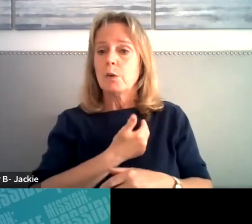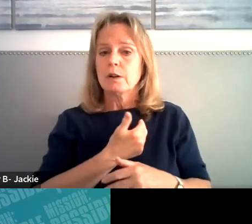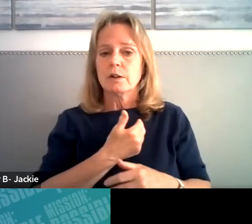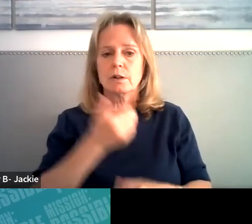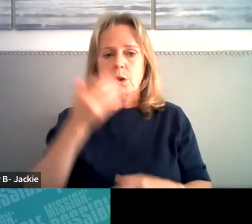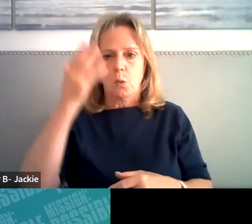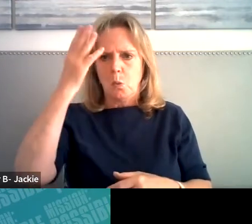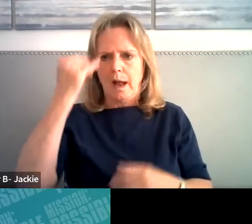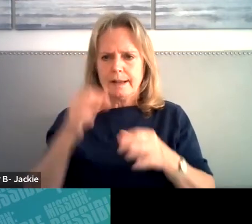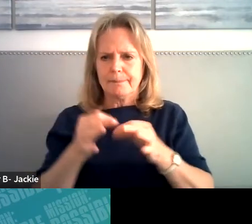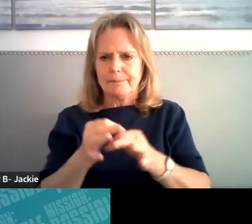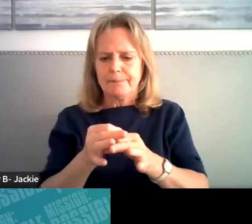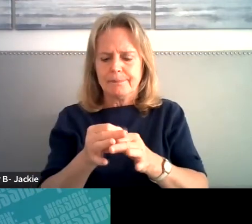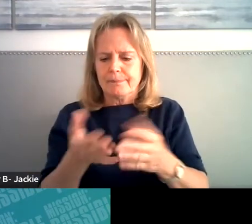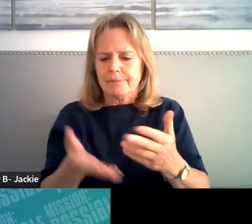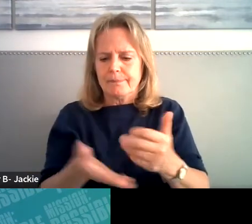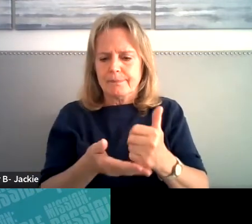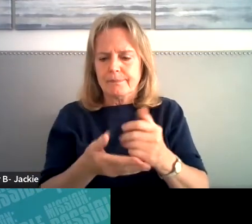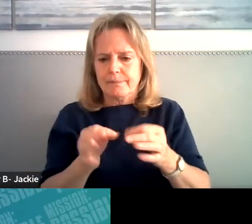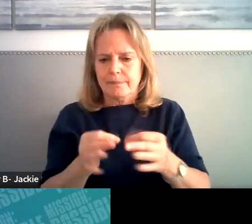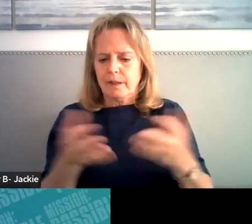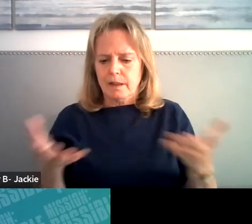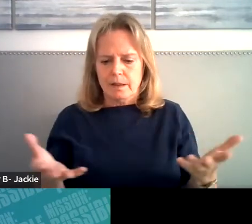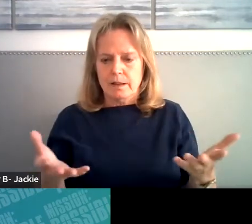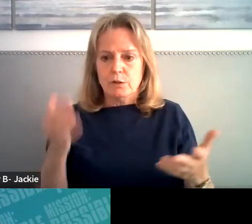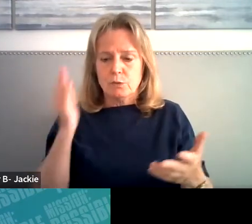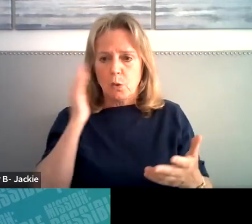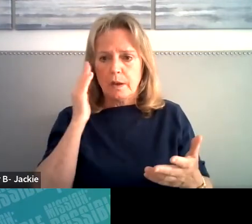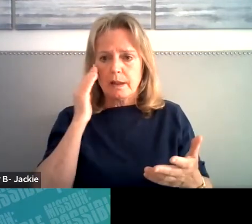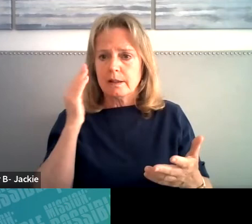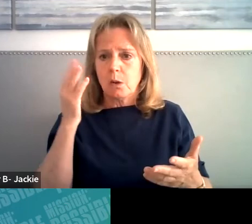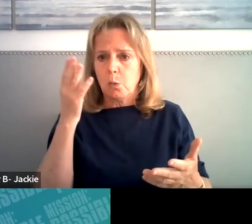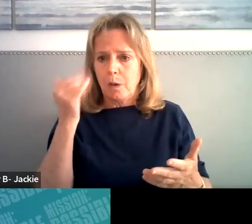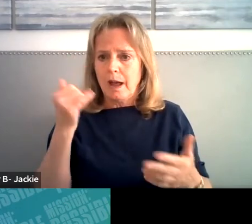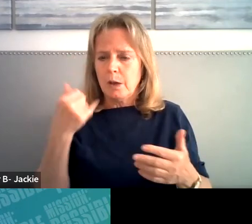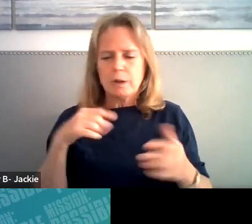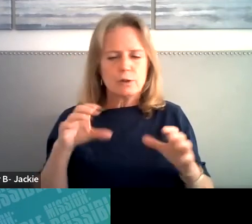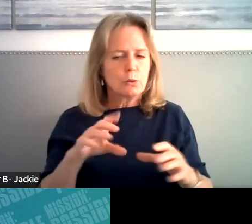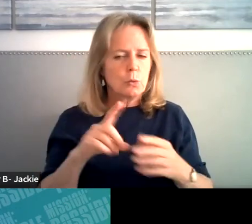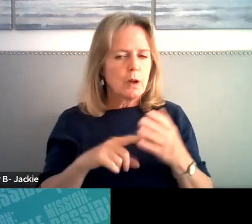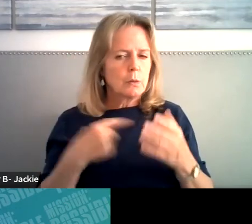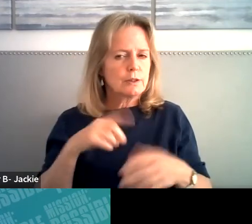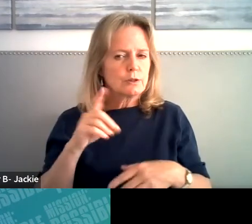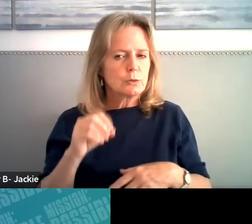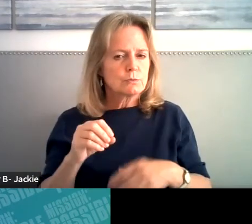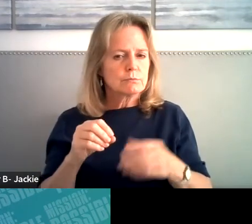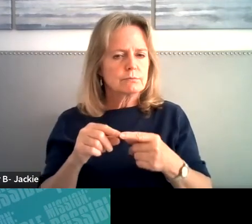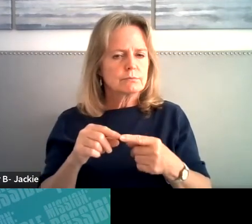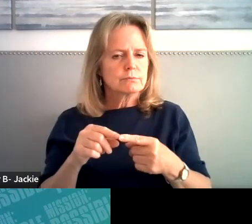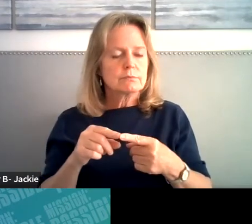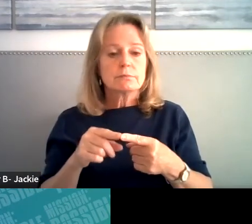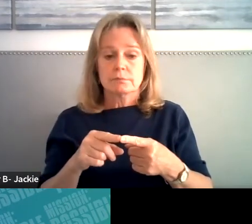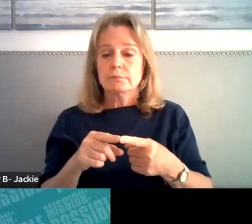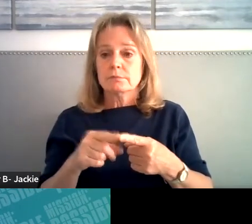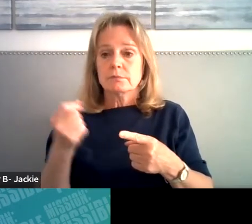that help us set the stage for knowing why we do what we do. And I'm sure a lot of you are familiar